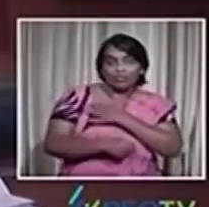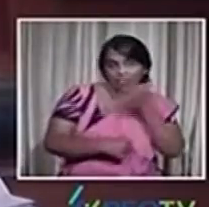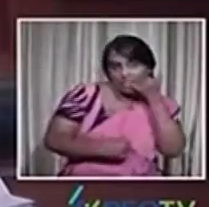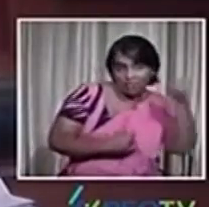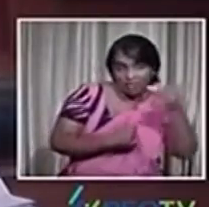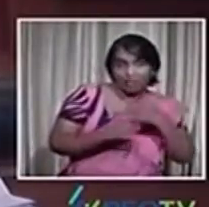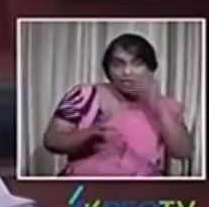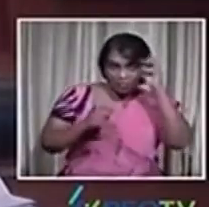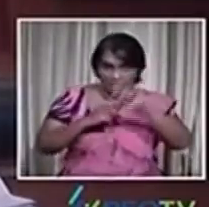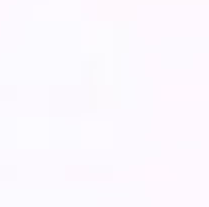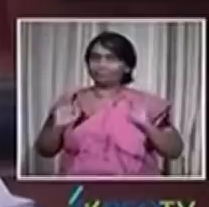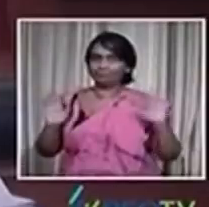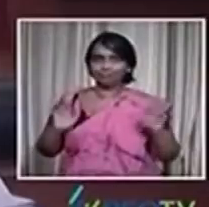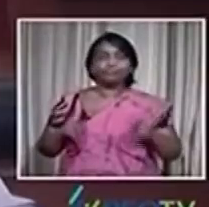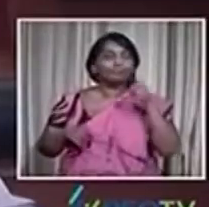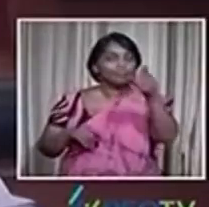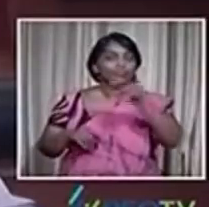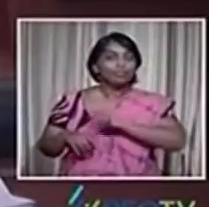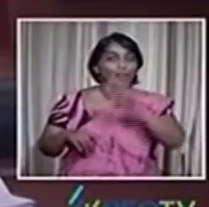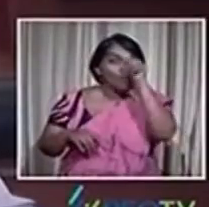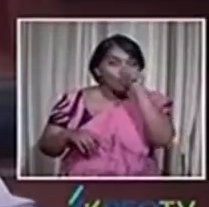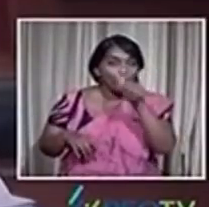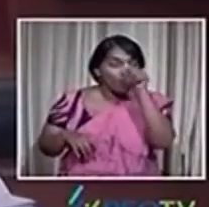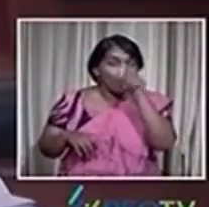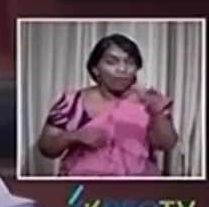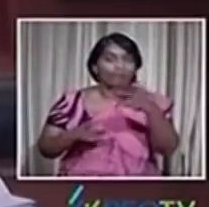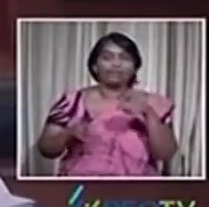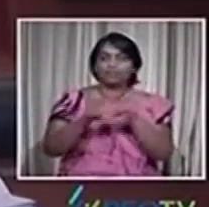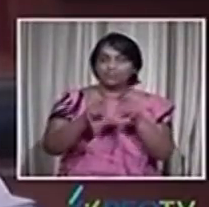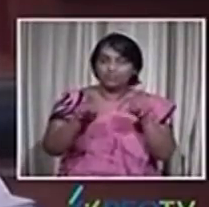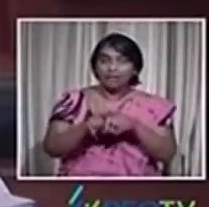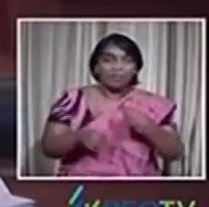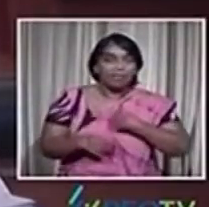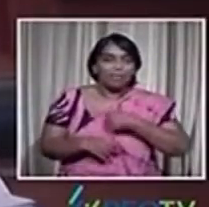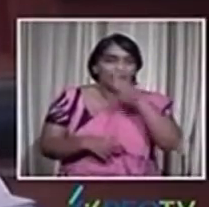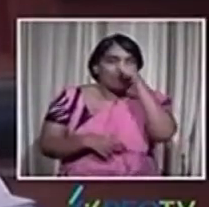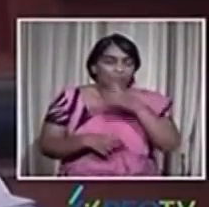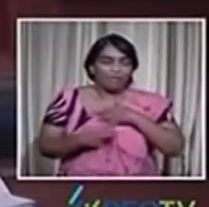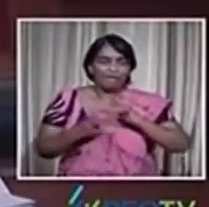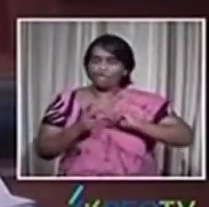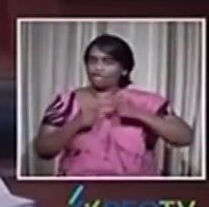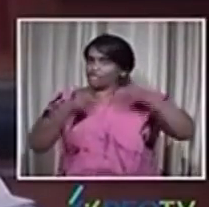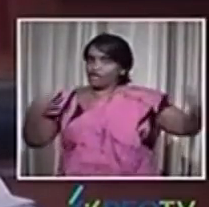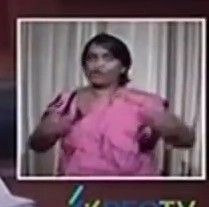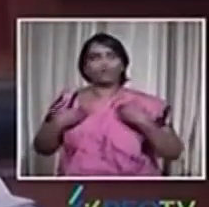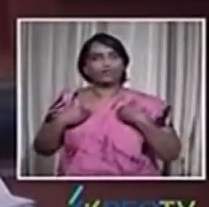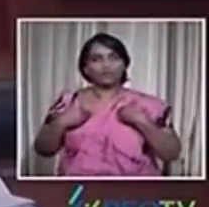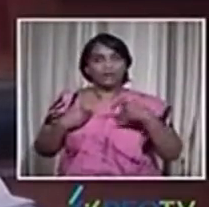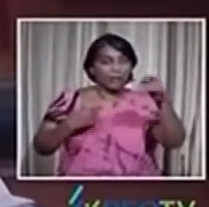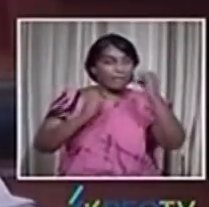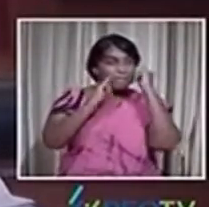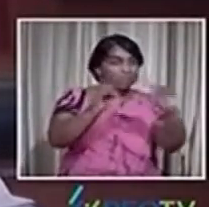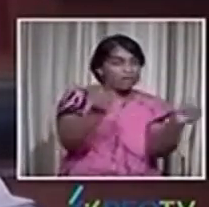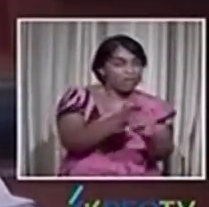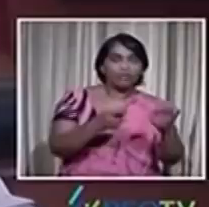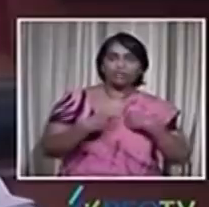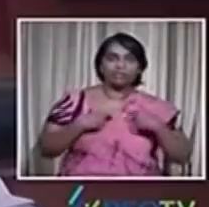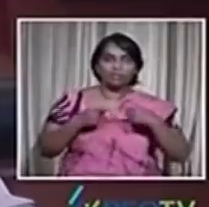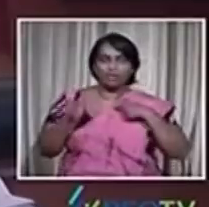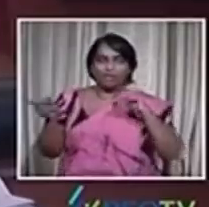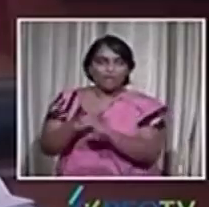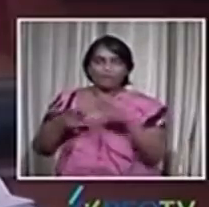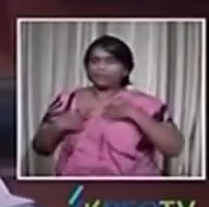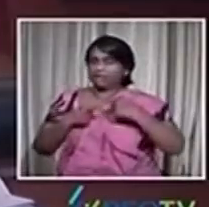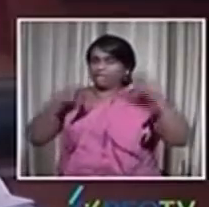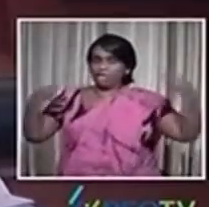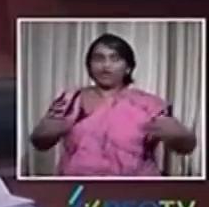of ministers? He did not. He is on a high horse. If he wasn't an MP, Kehelia Rambukwalla would have also been on the road protesting. Am